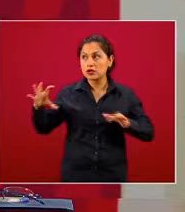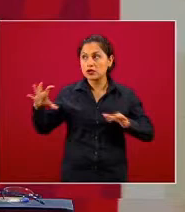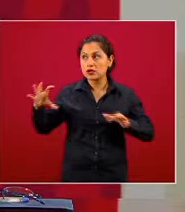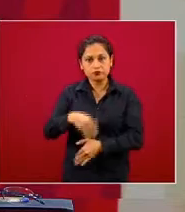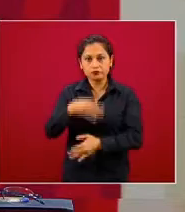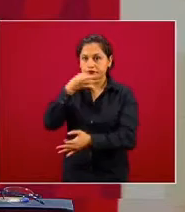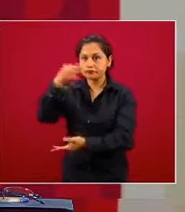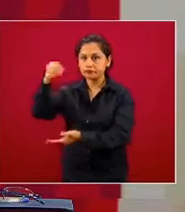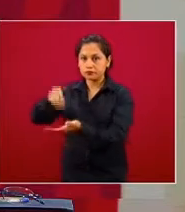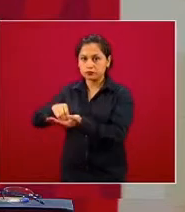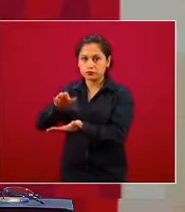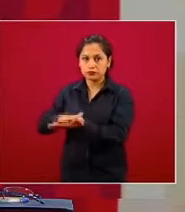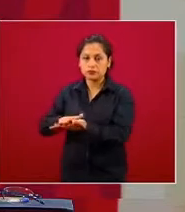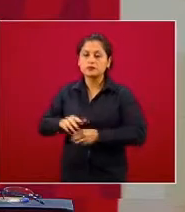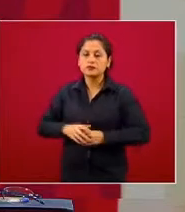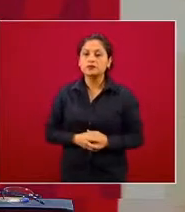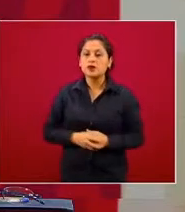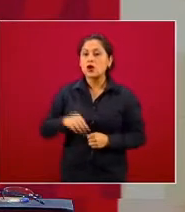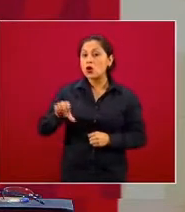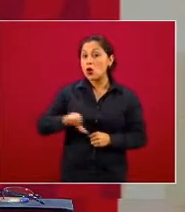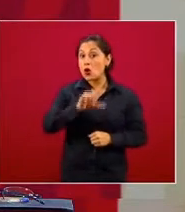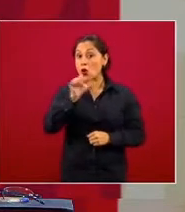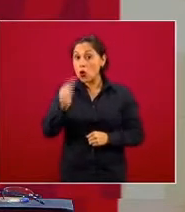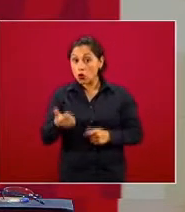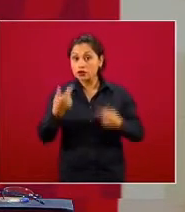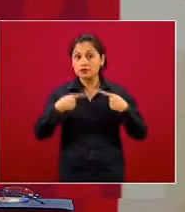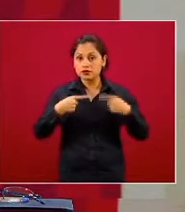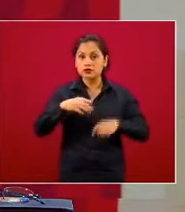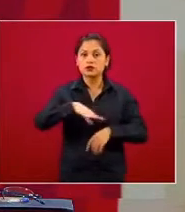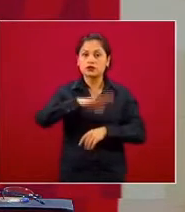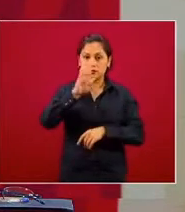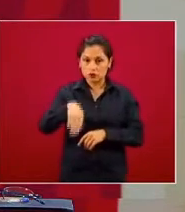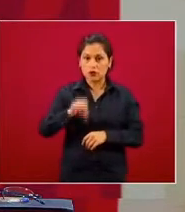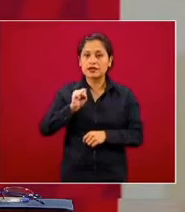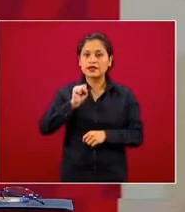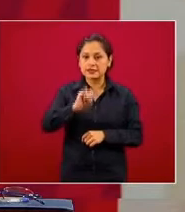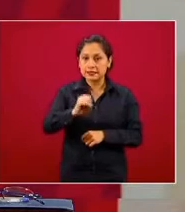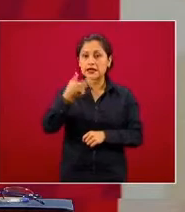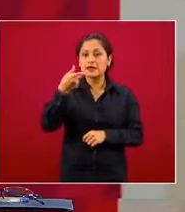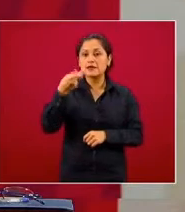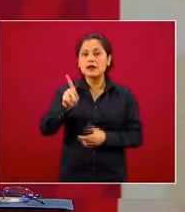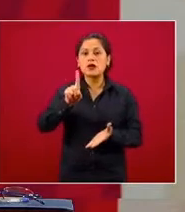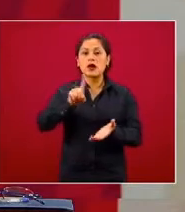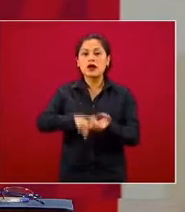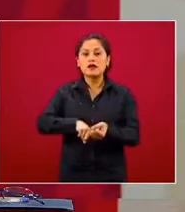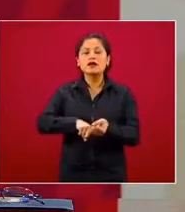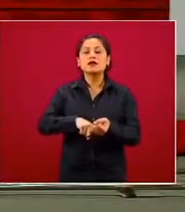is a technical committee of scientific specialists who